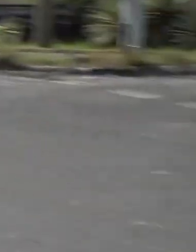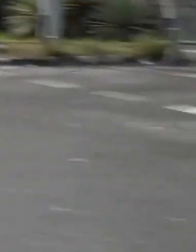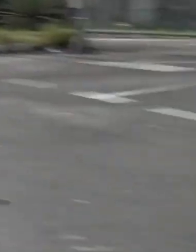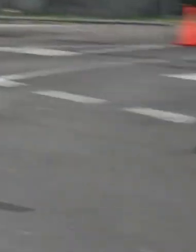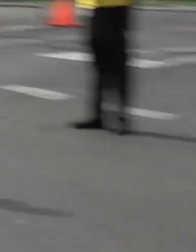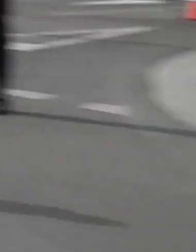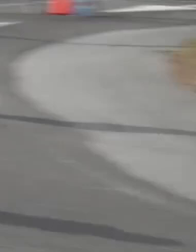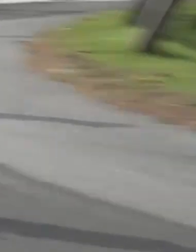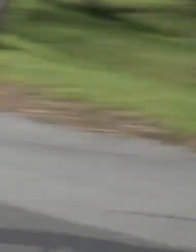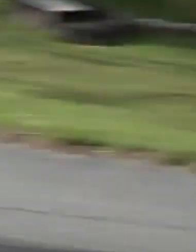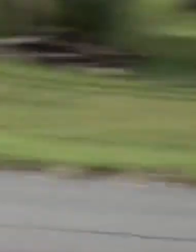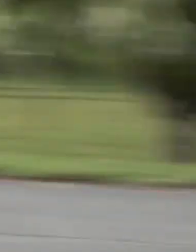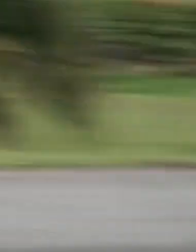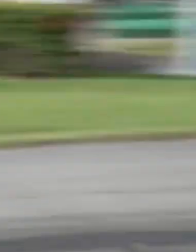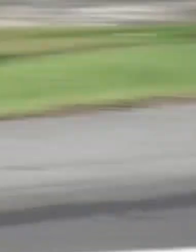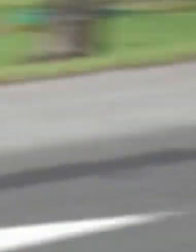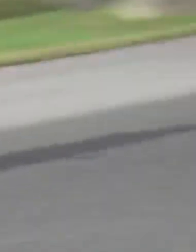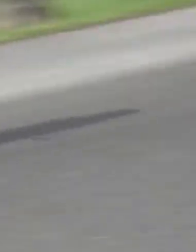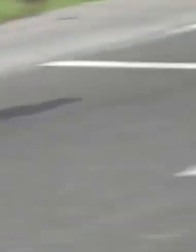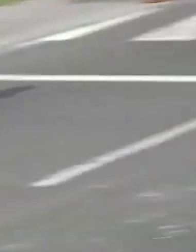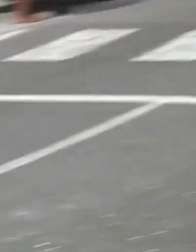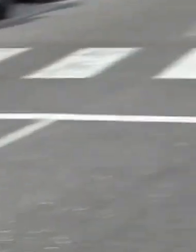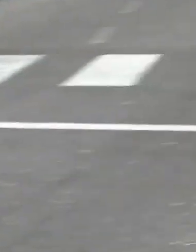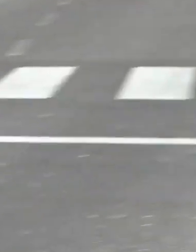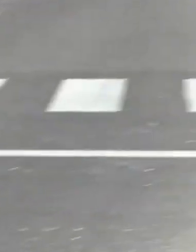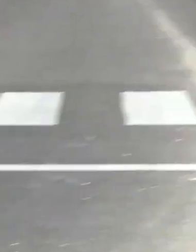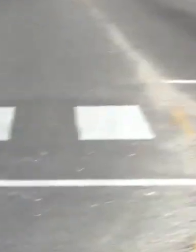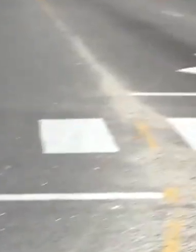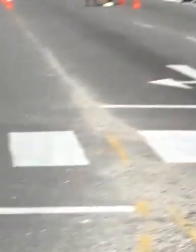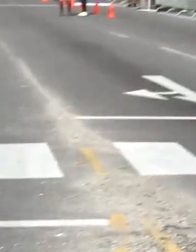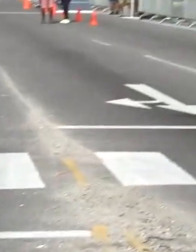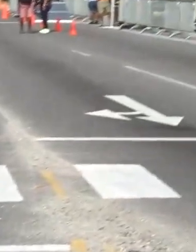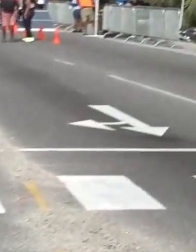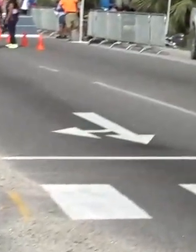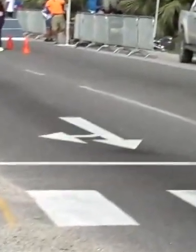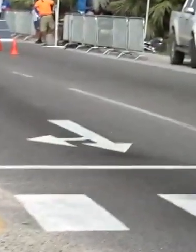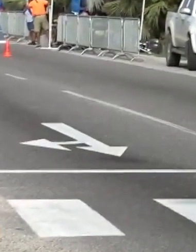57.61, while bronze went to Sky Ferguson, 19 minutes,